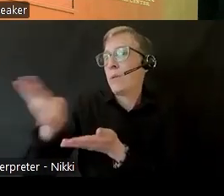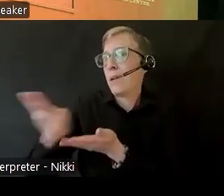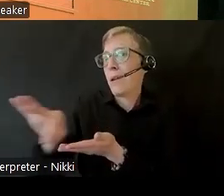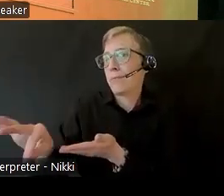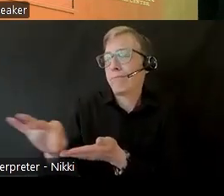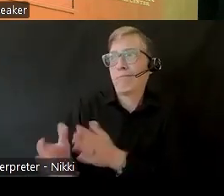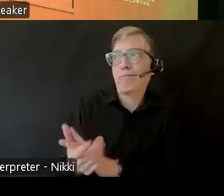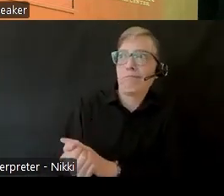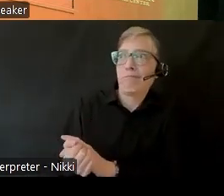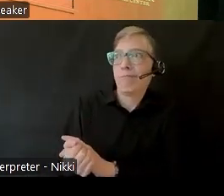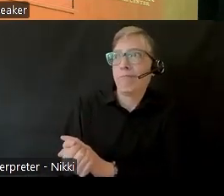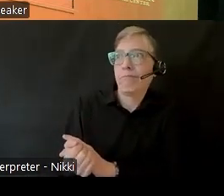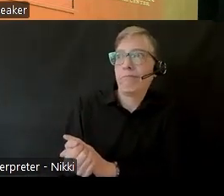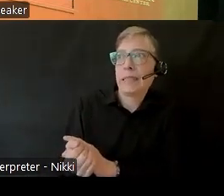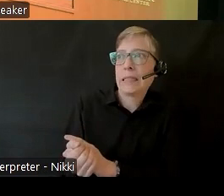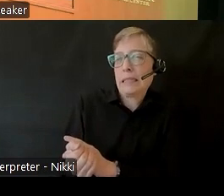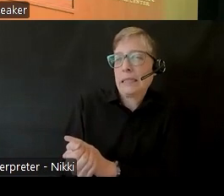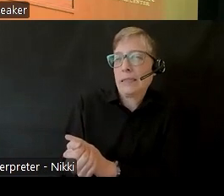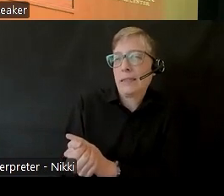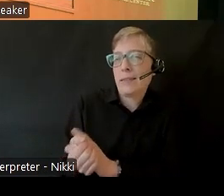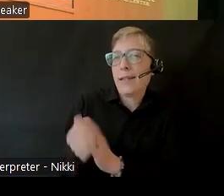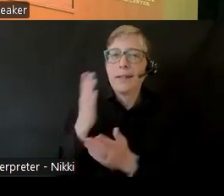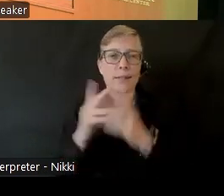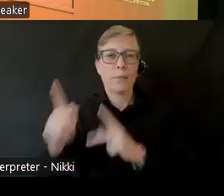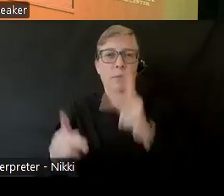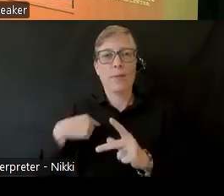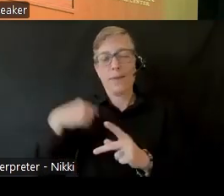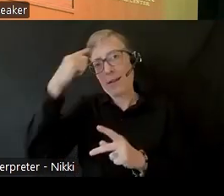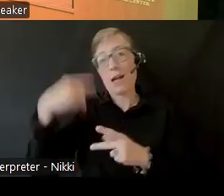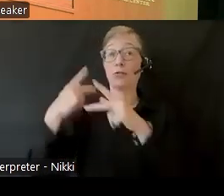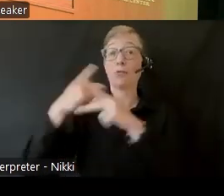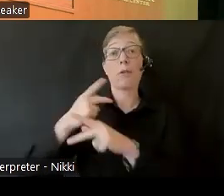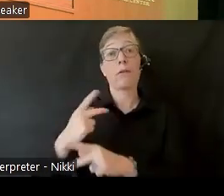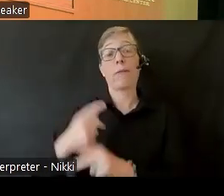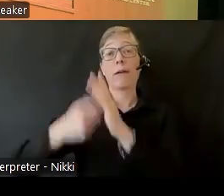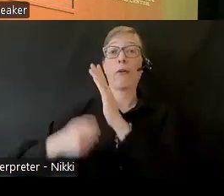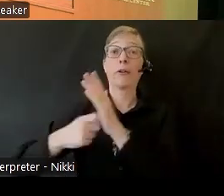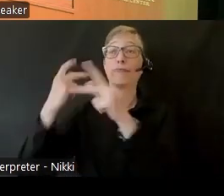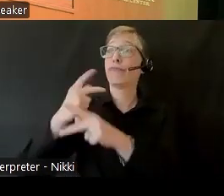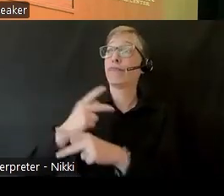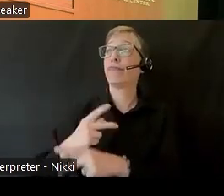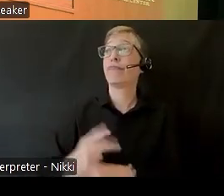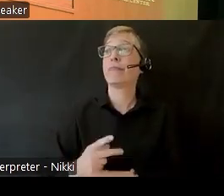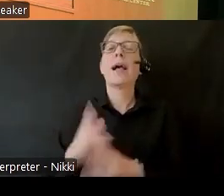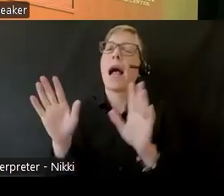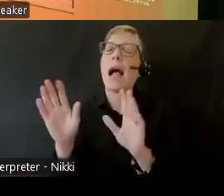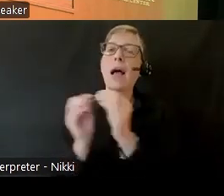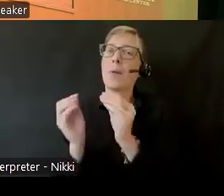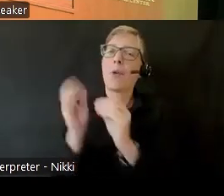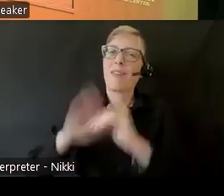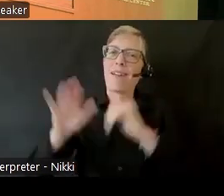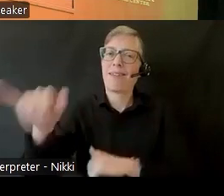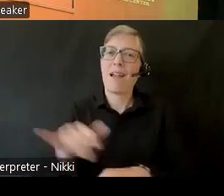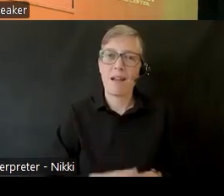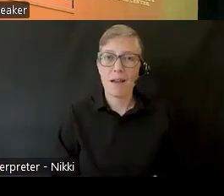I just calculate costs and stuff, but it's a bit more than that. It's broadly speaking, it's a study of how